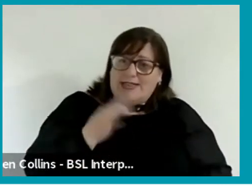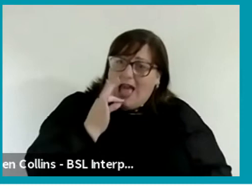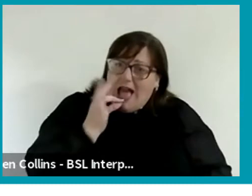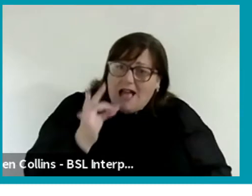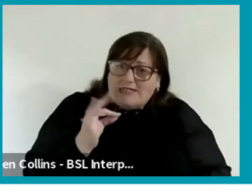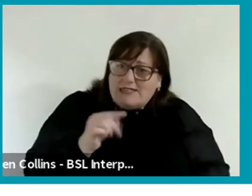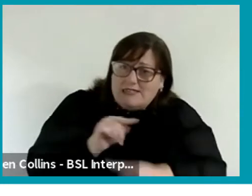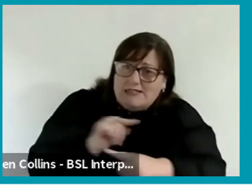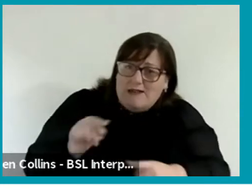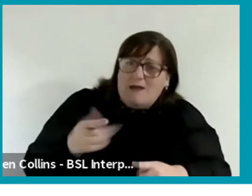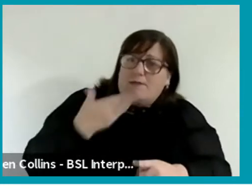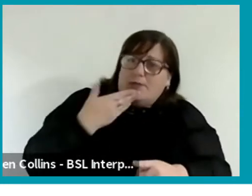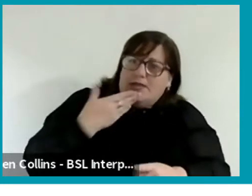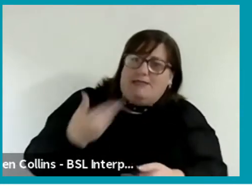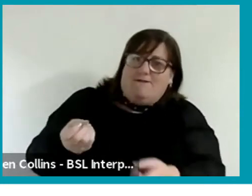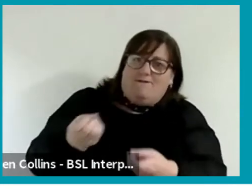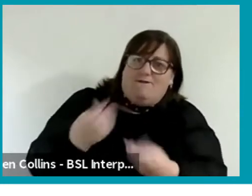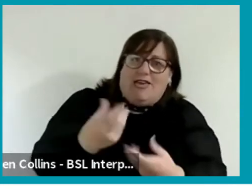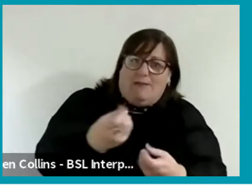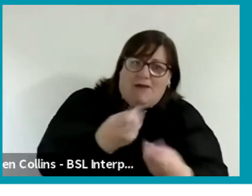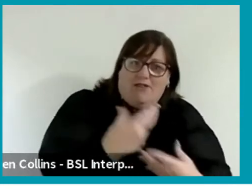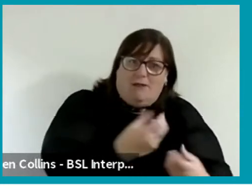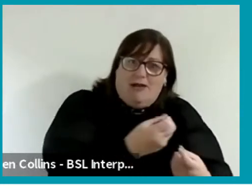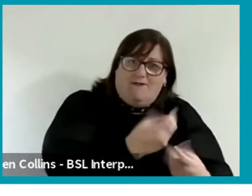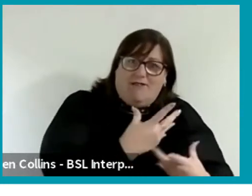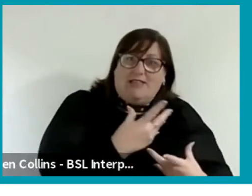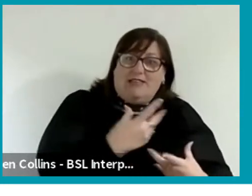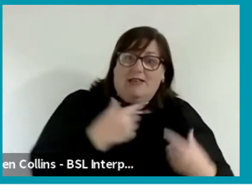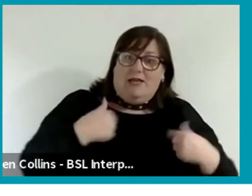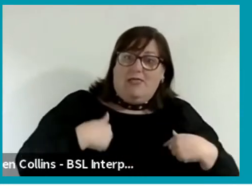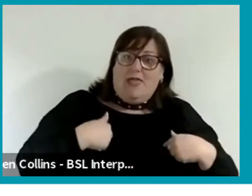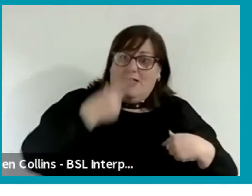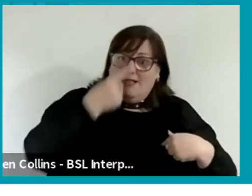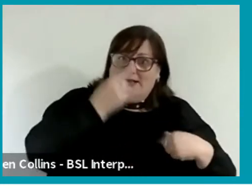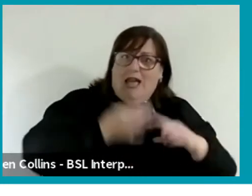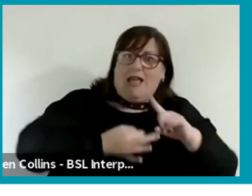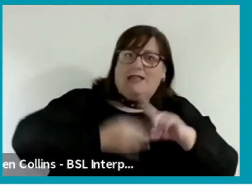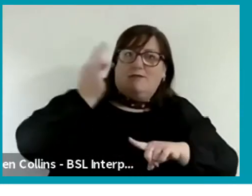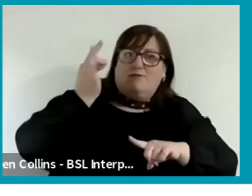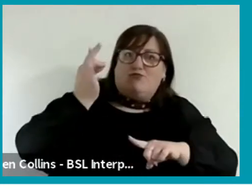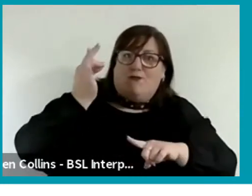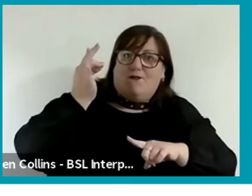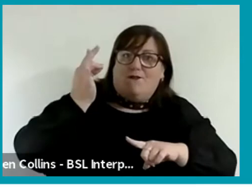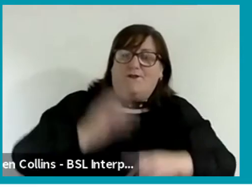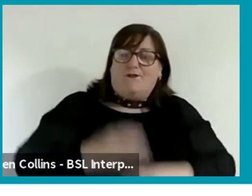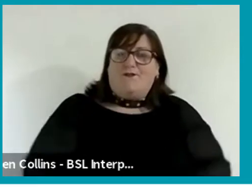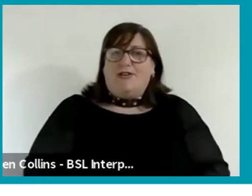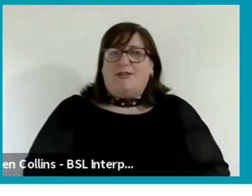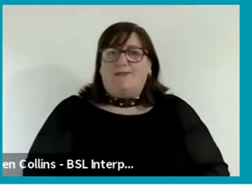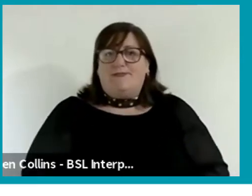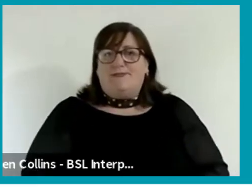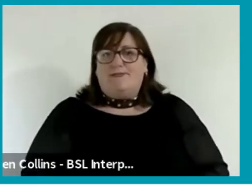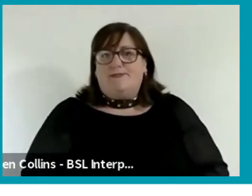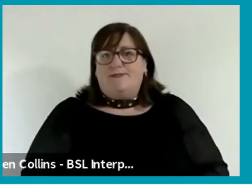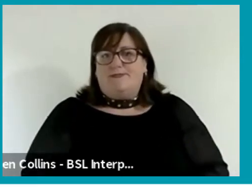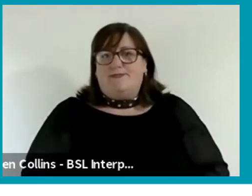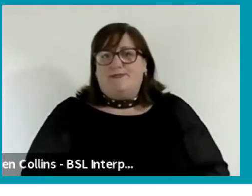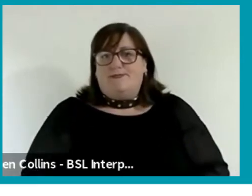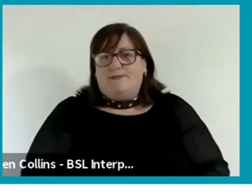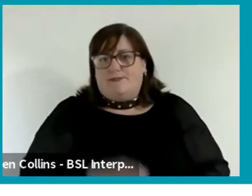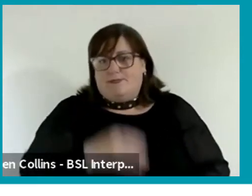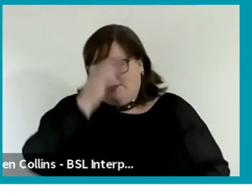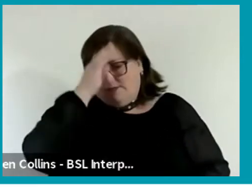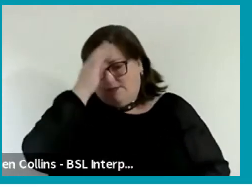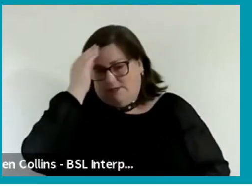is crucial when it comes to improvements. So that's okay. I know I know many of our candidates are going